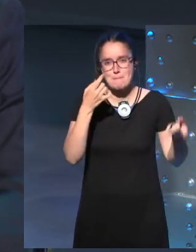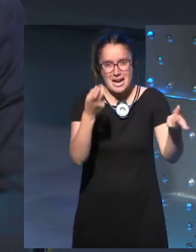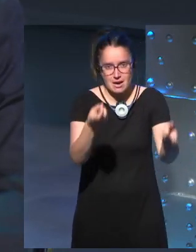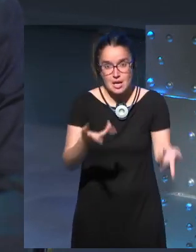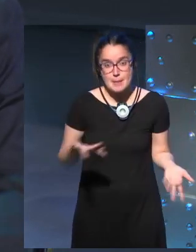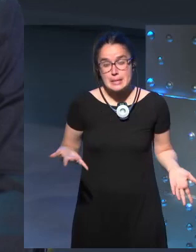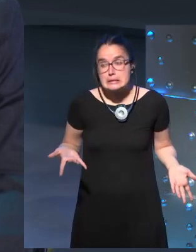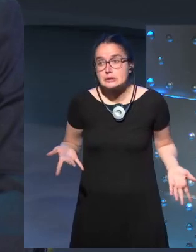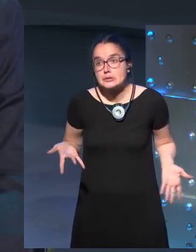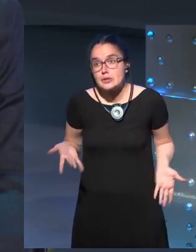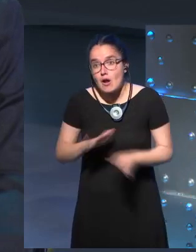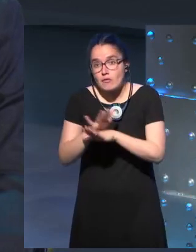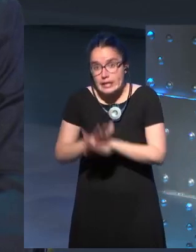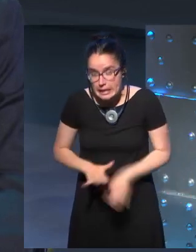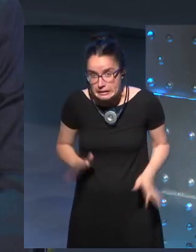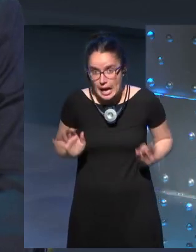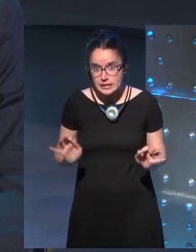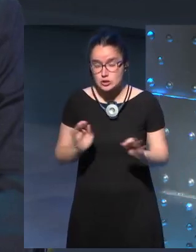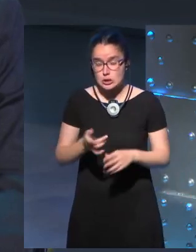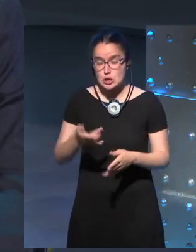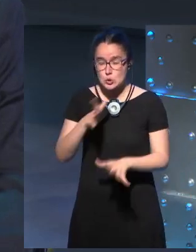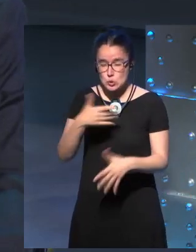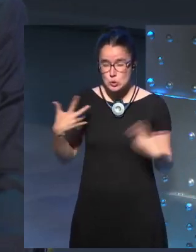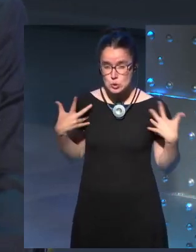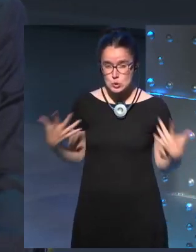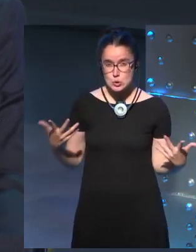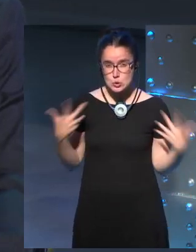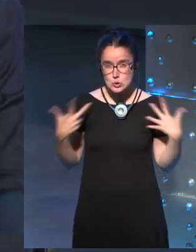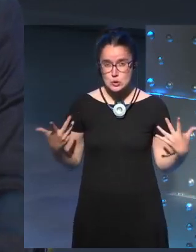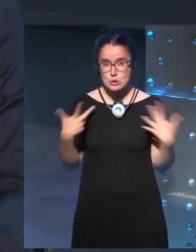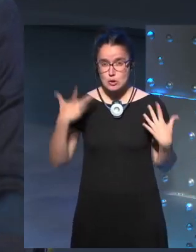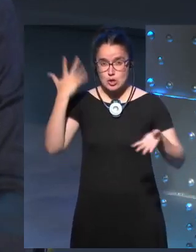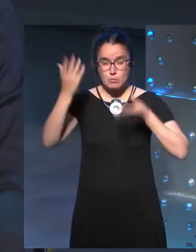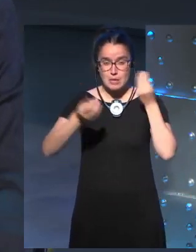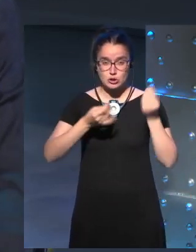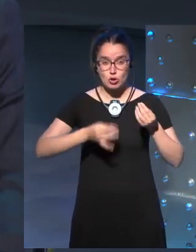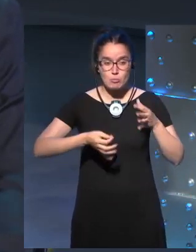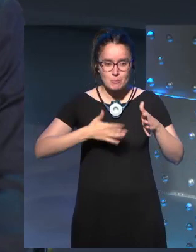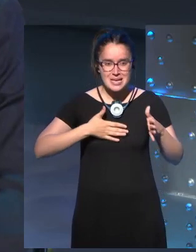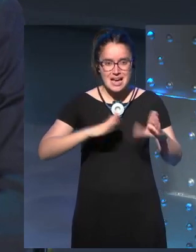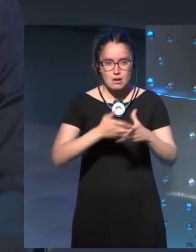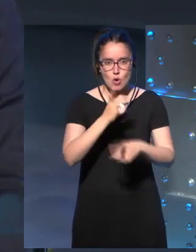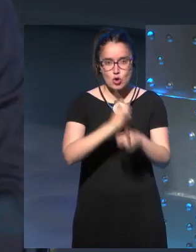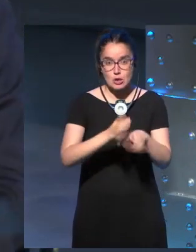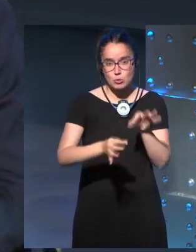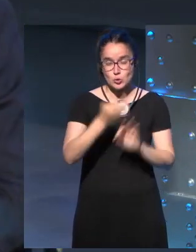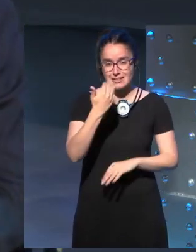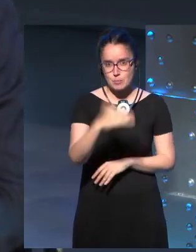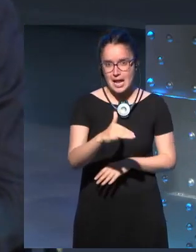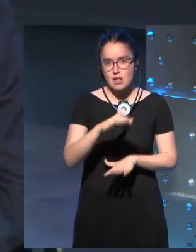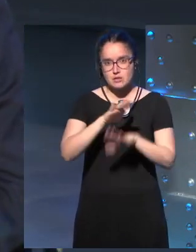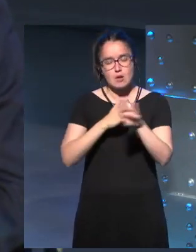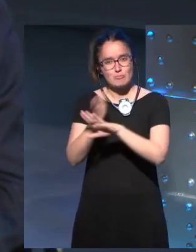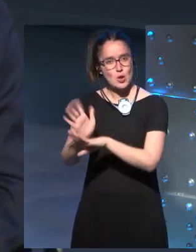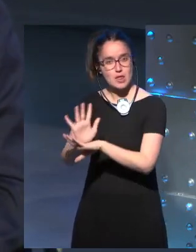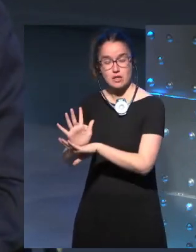I reproach that to myself, but I can't help it. I have such a bad time and I think that I'm offering a very bad luck to my team, so I